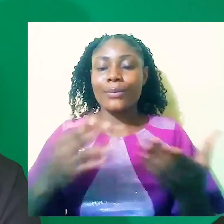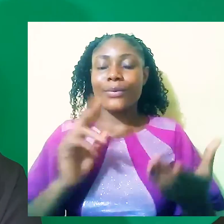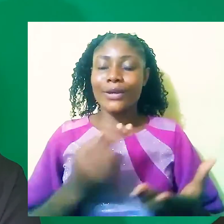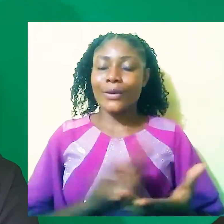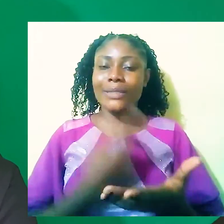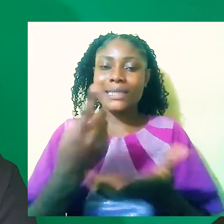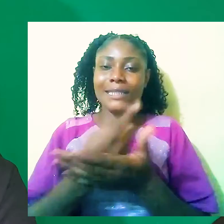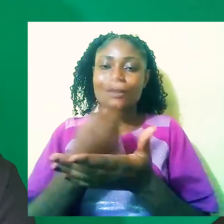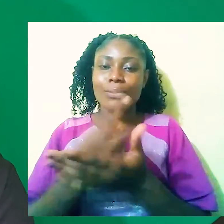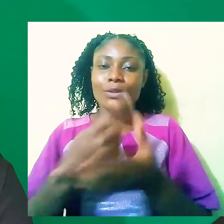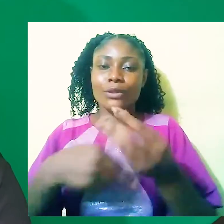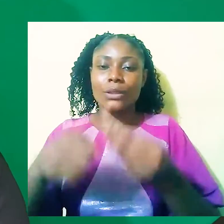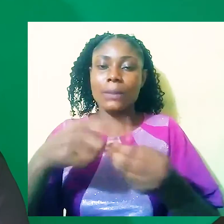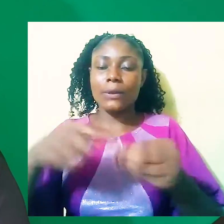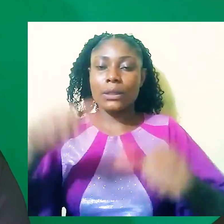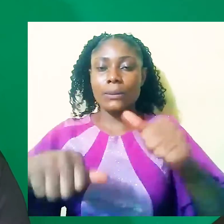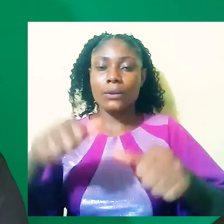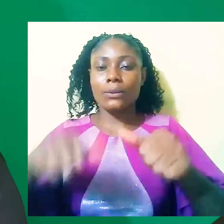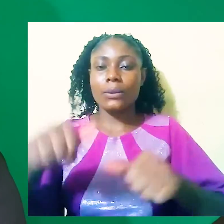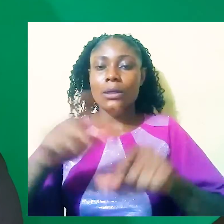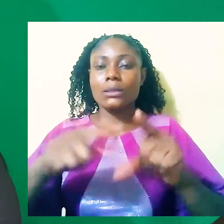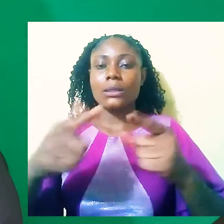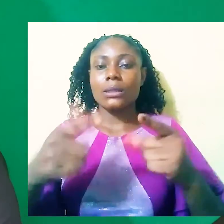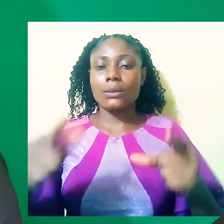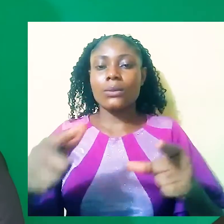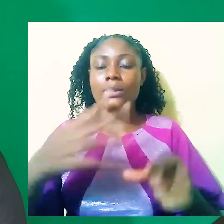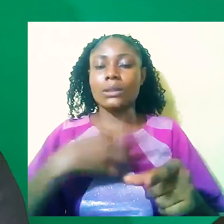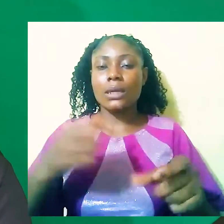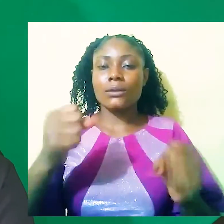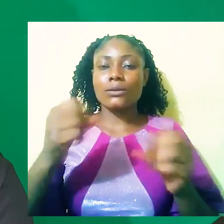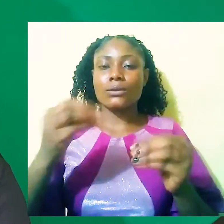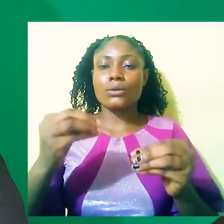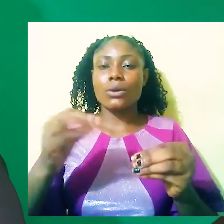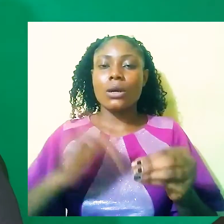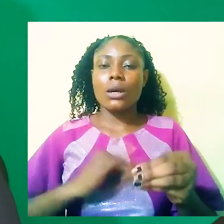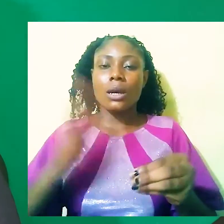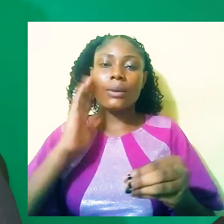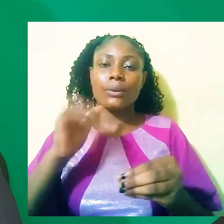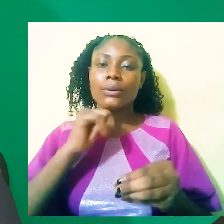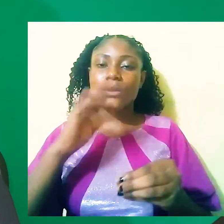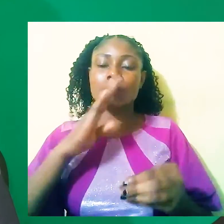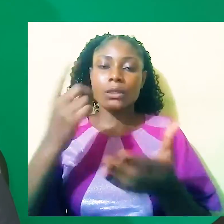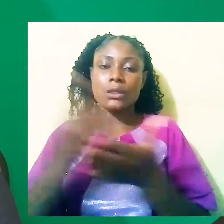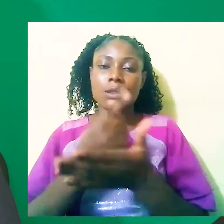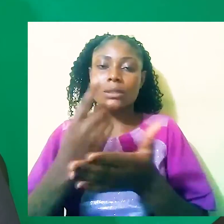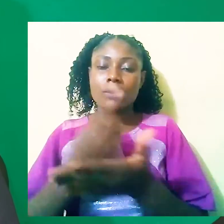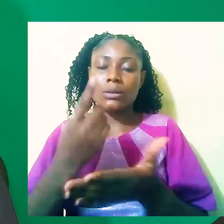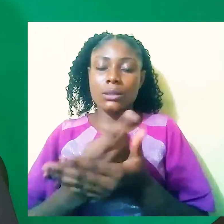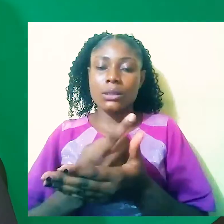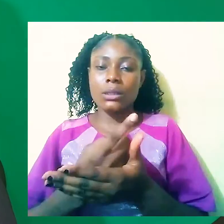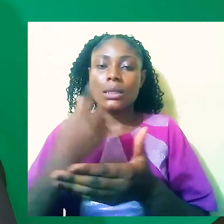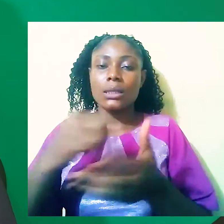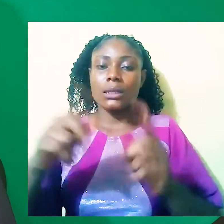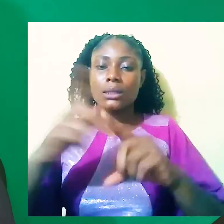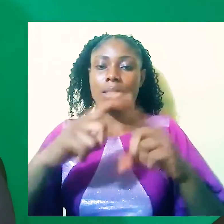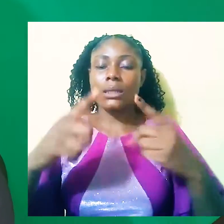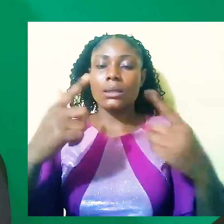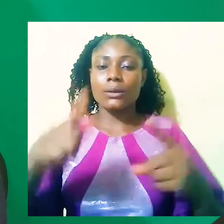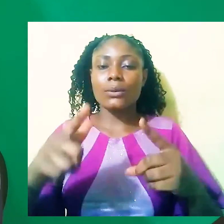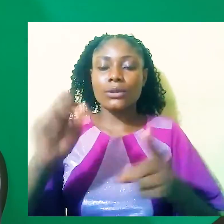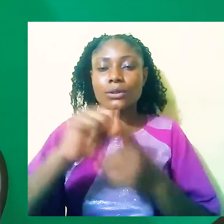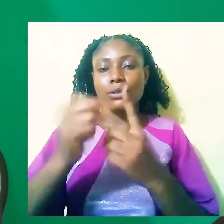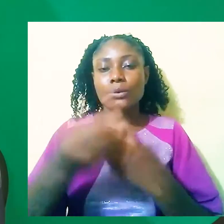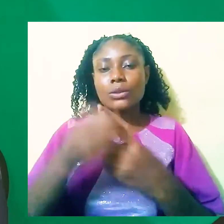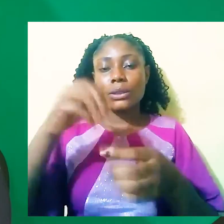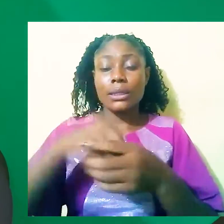anytime soon to bring us discussions about Adamorobe Sign Language. And so I'm not going to